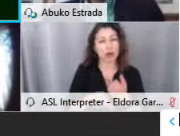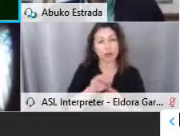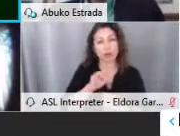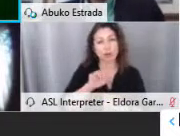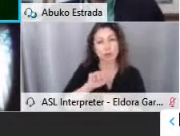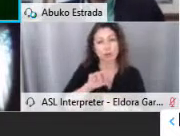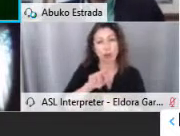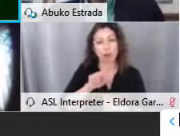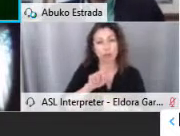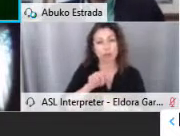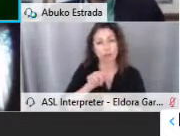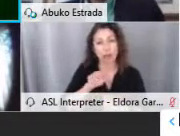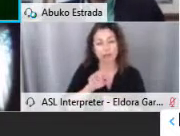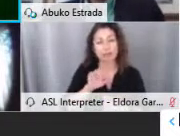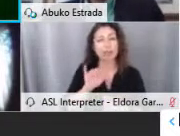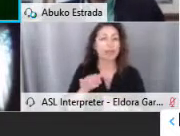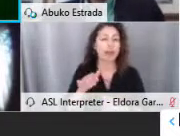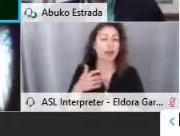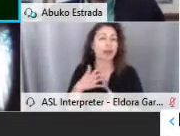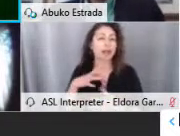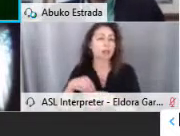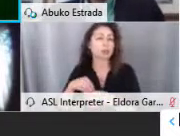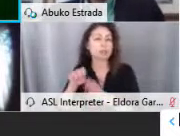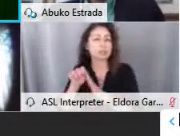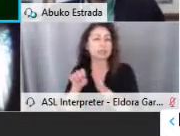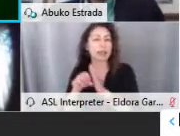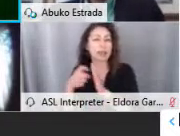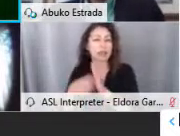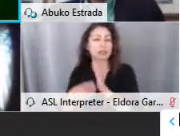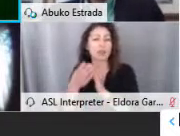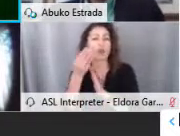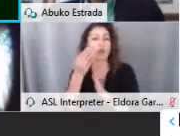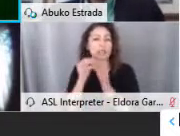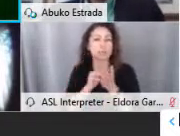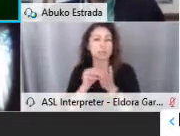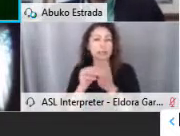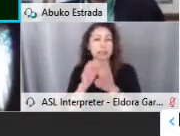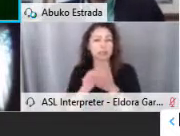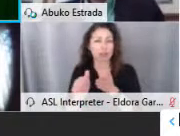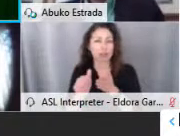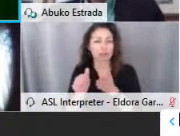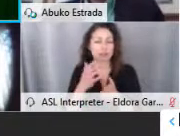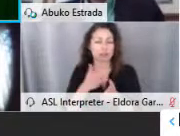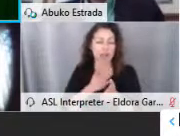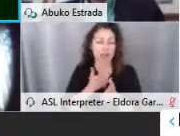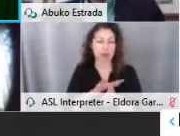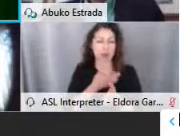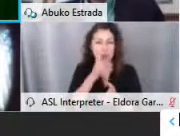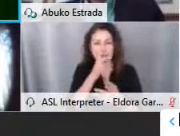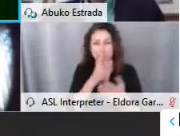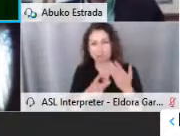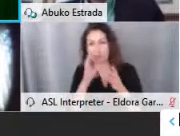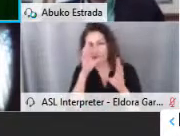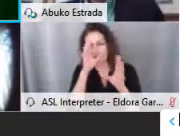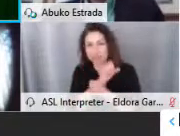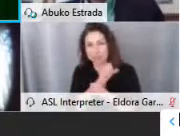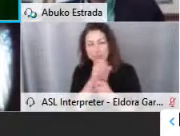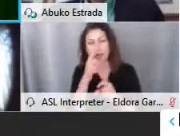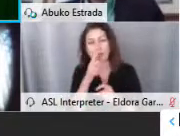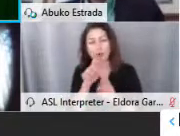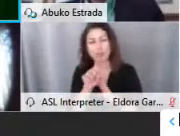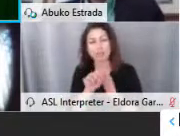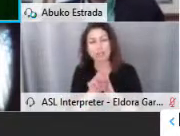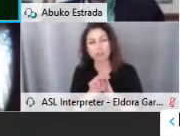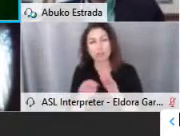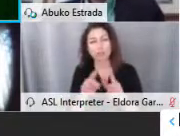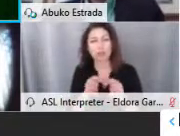have state costs, of course. It would cost $14 million, we estimate, for the state of New Mexico